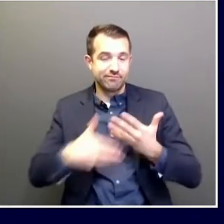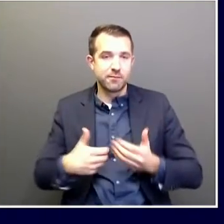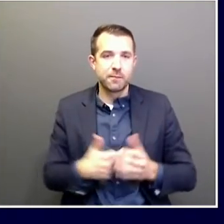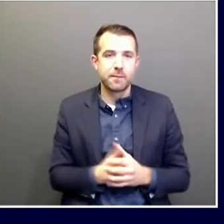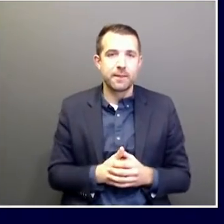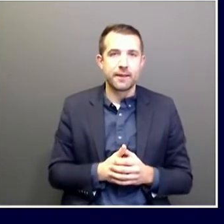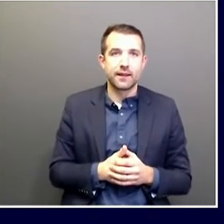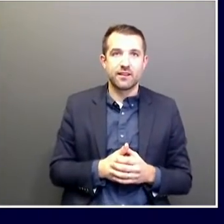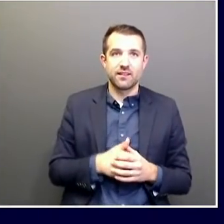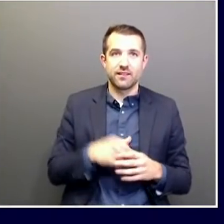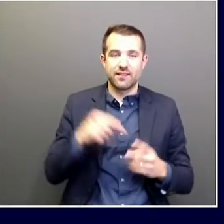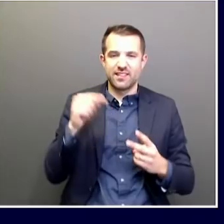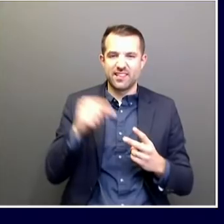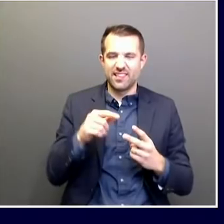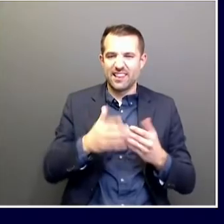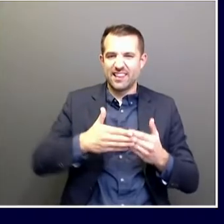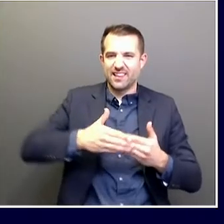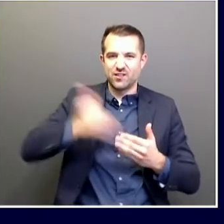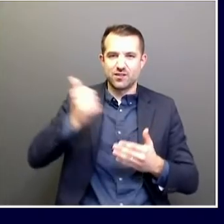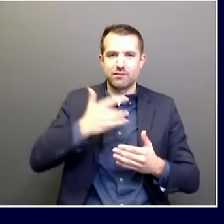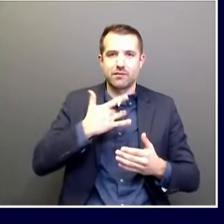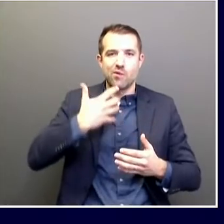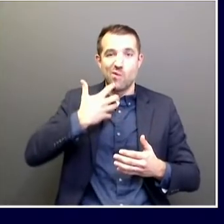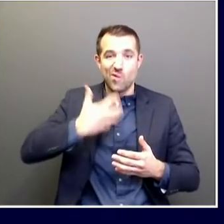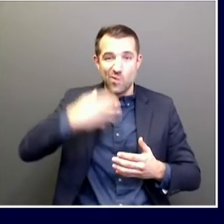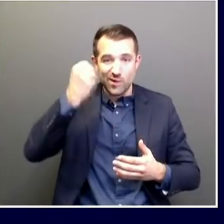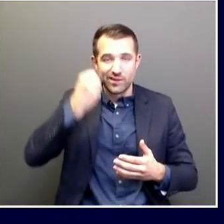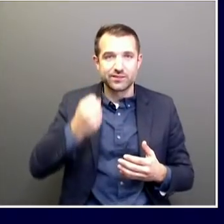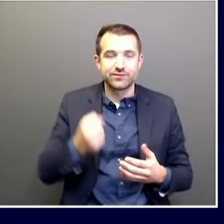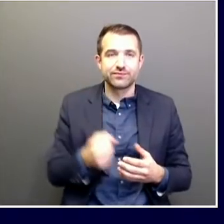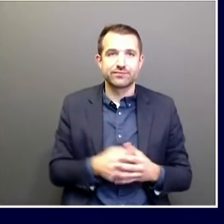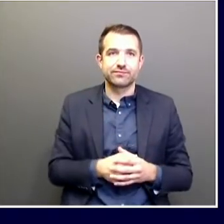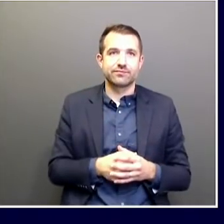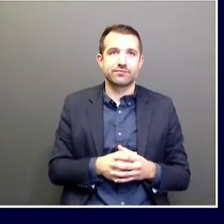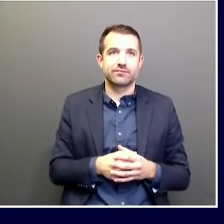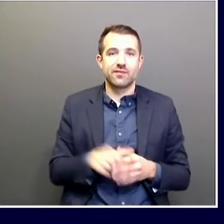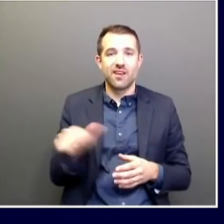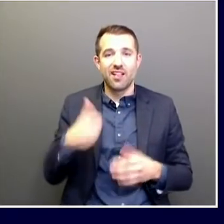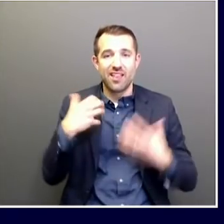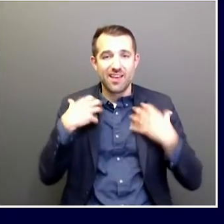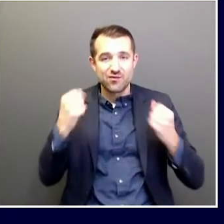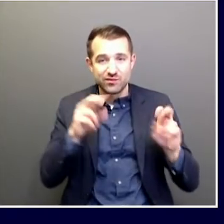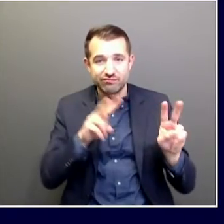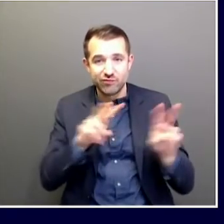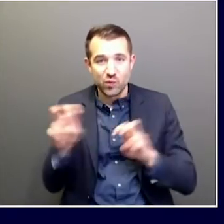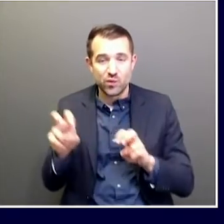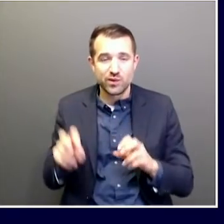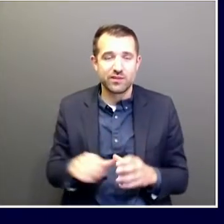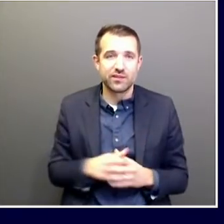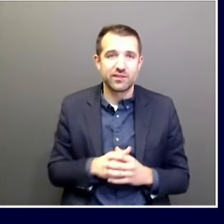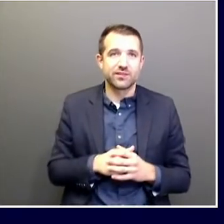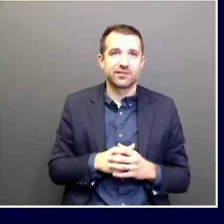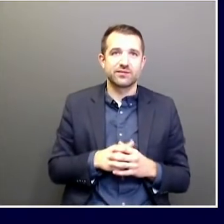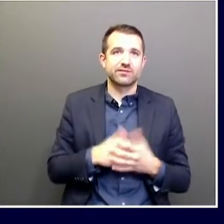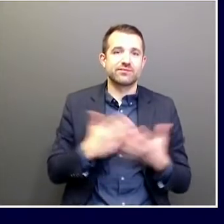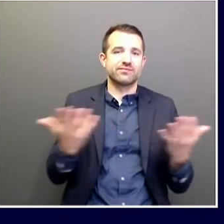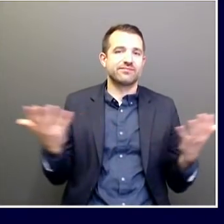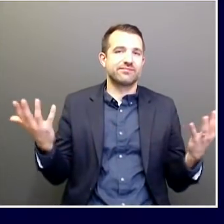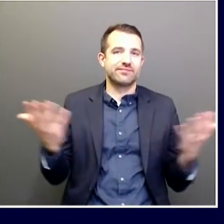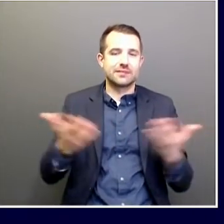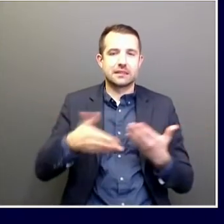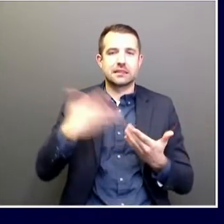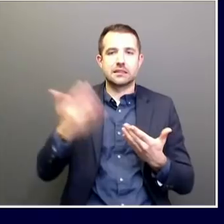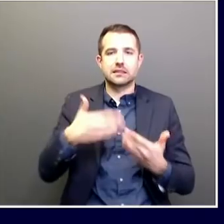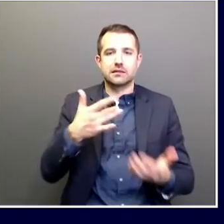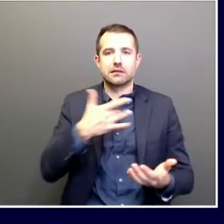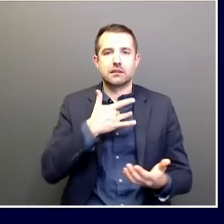They often tend to be older, perhaps have higher rates of pre-existing medical conditions, all of which predisposes them to still being